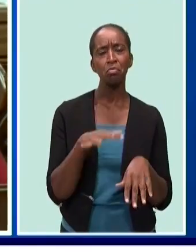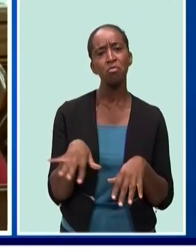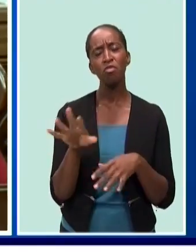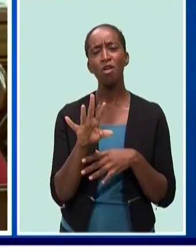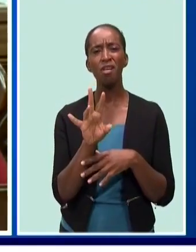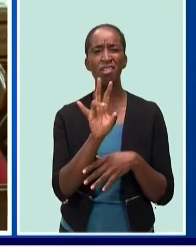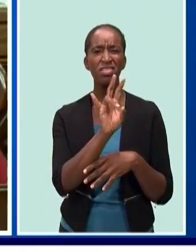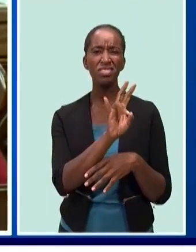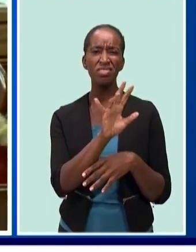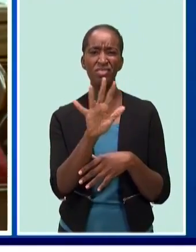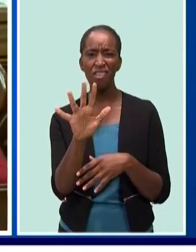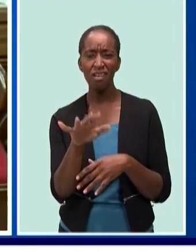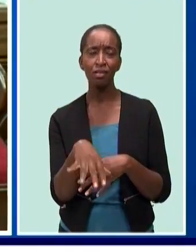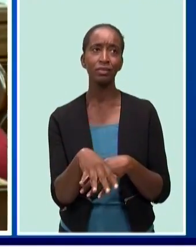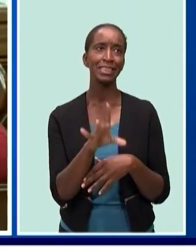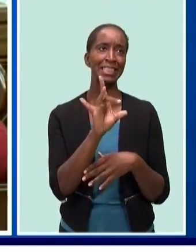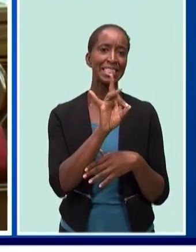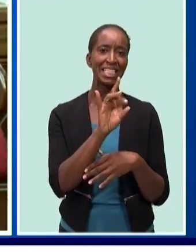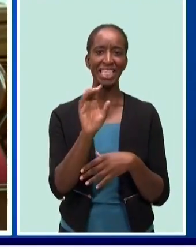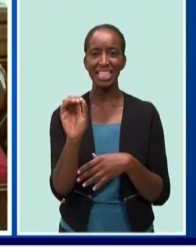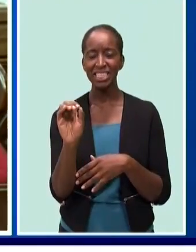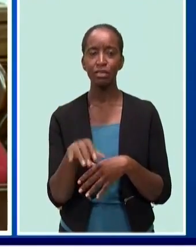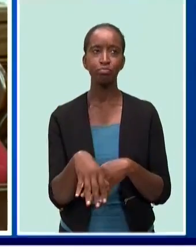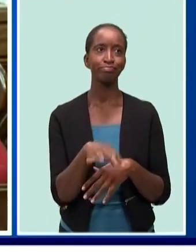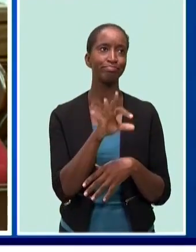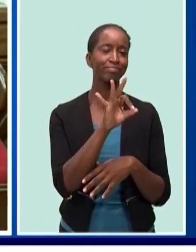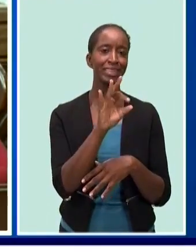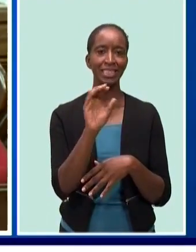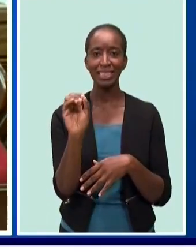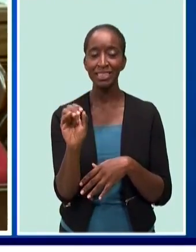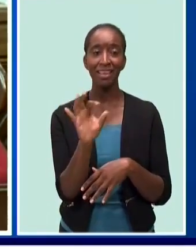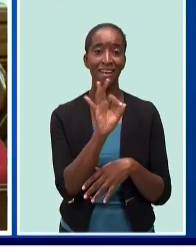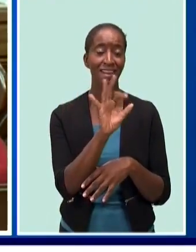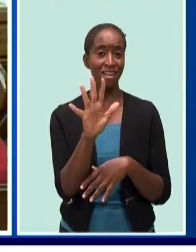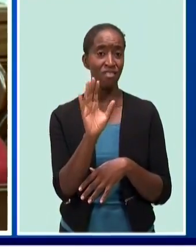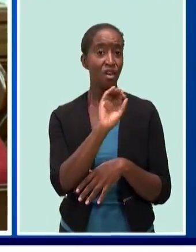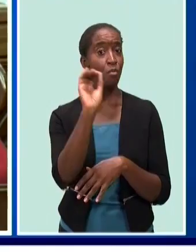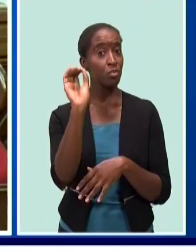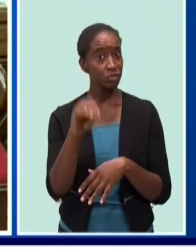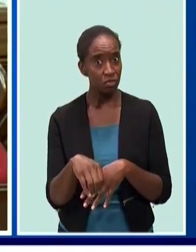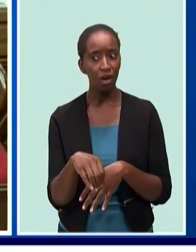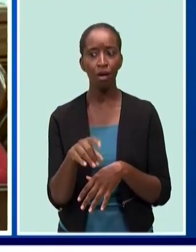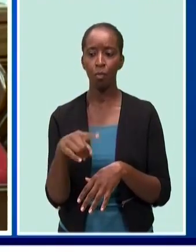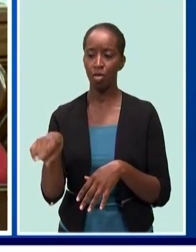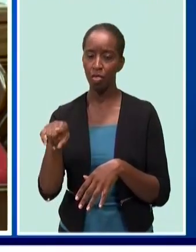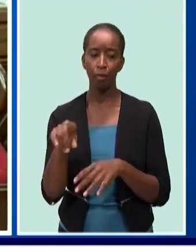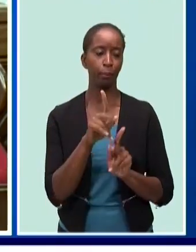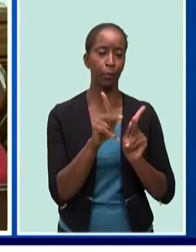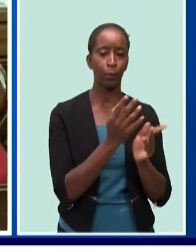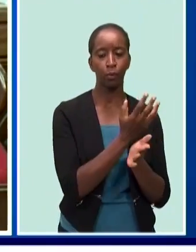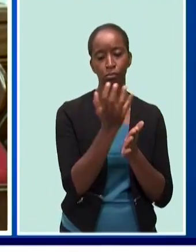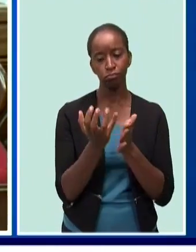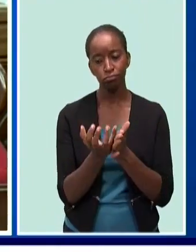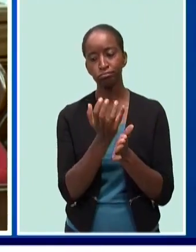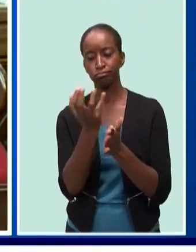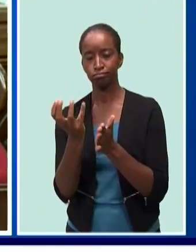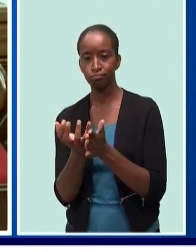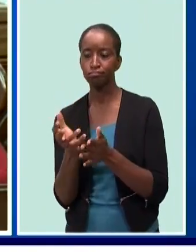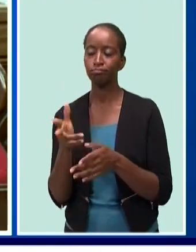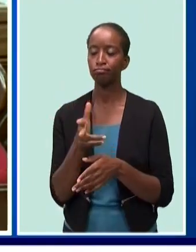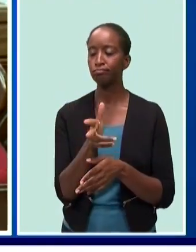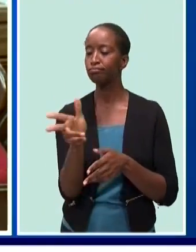and 95% carrying capacity and contribution of the PSVs in